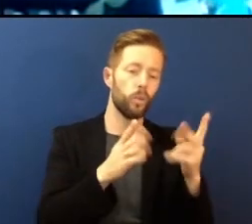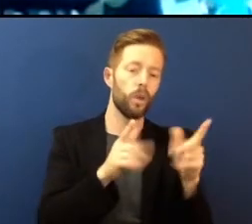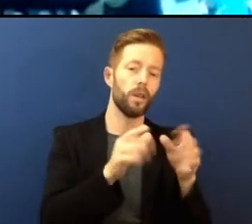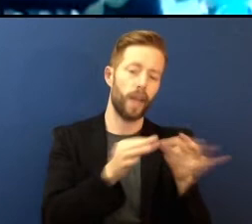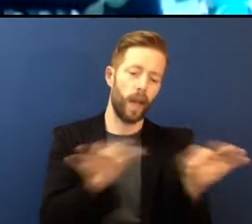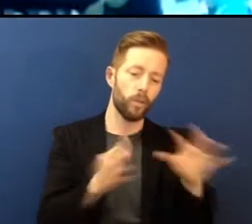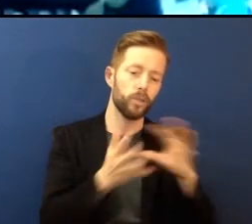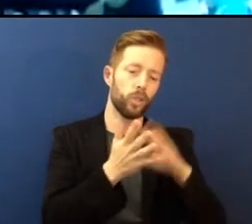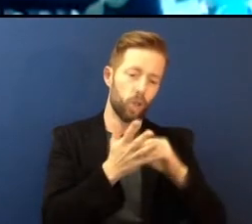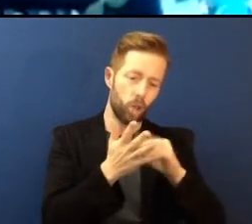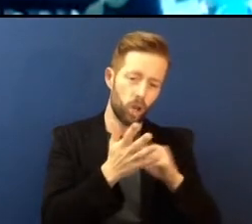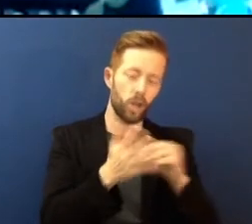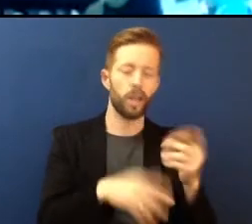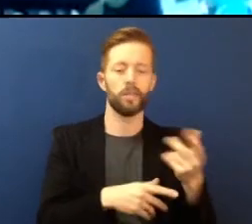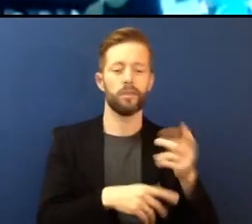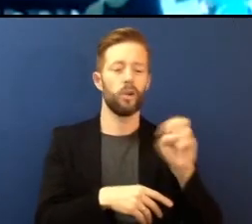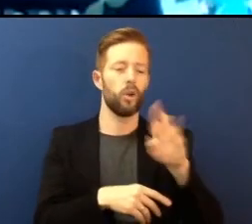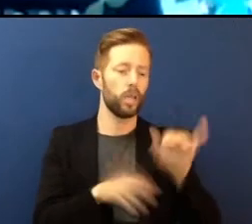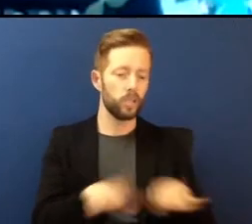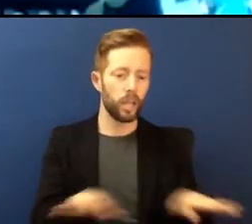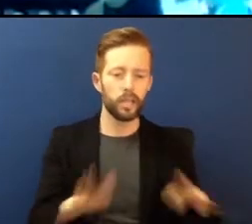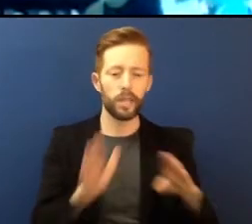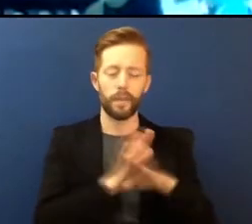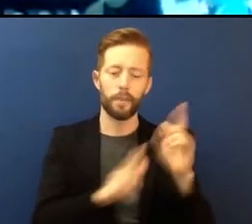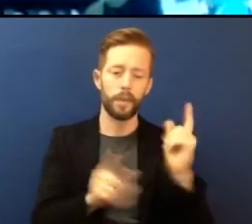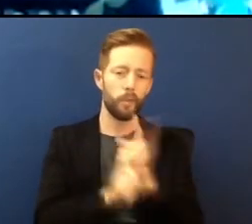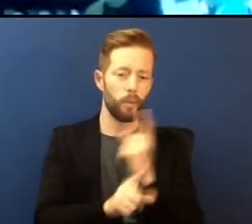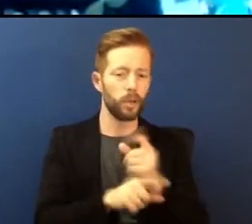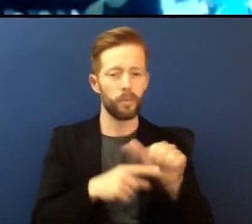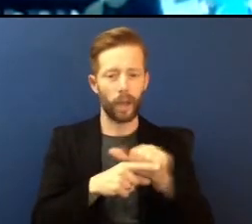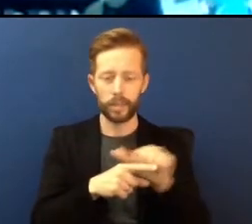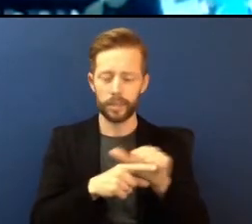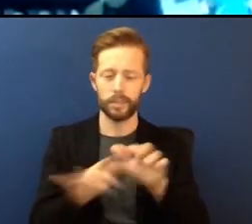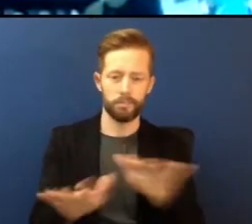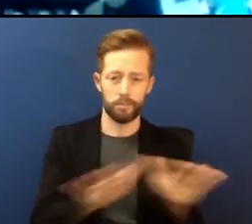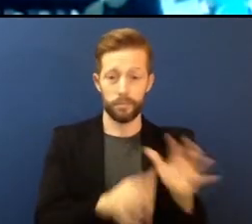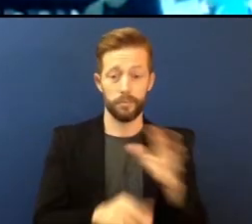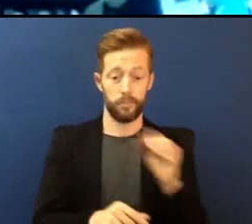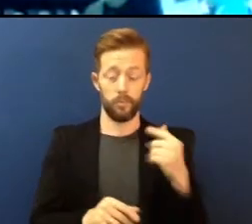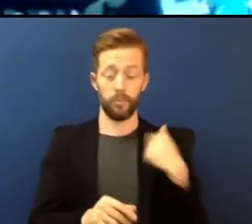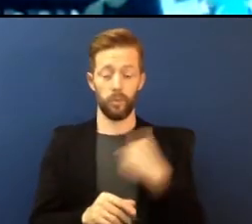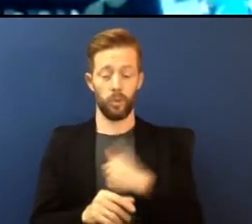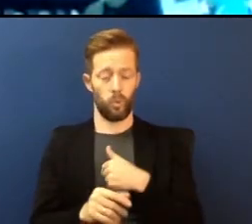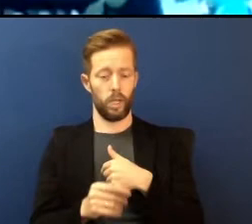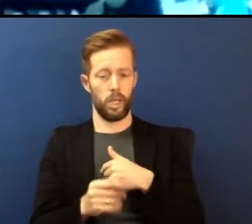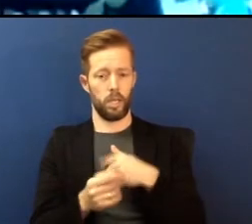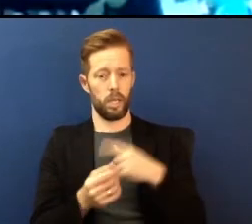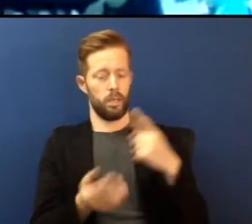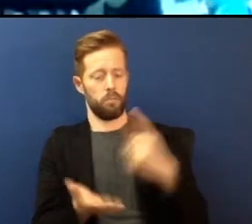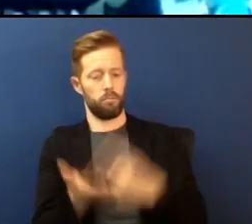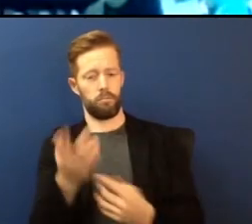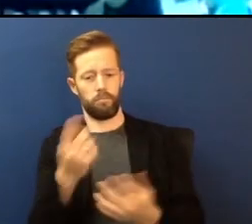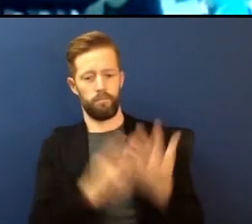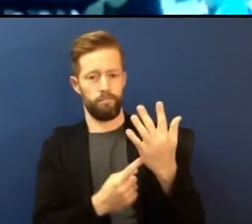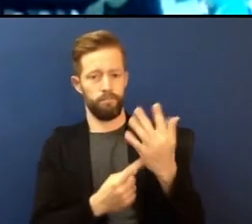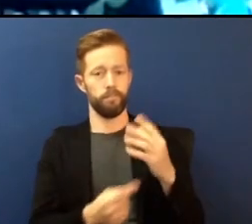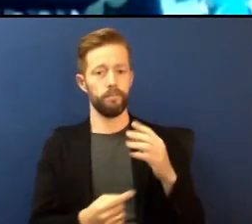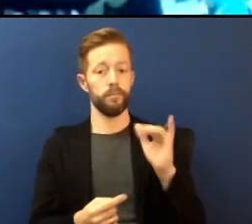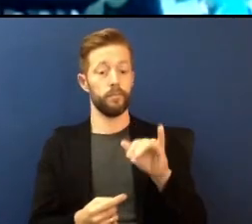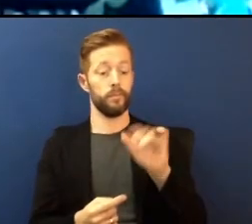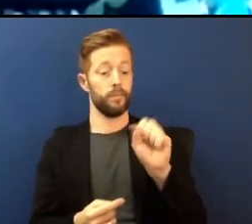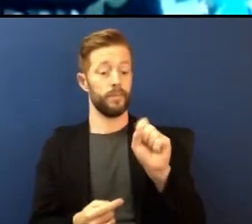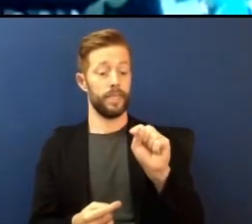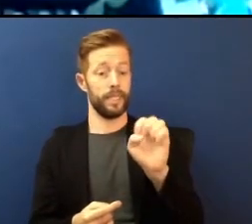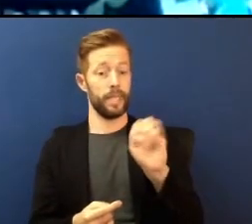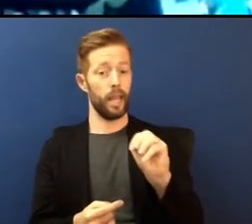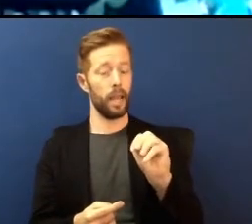dual language learning and other areas, early childhood, developmentally appropriate practices. And we talked about the fact